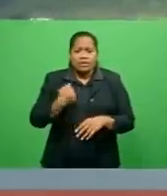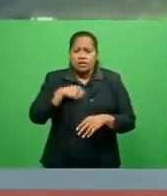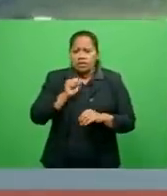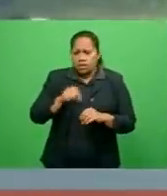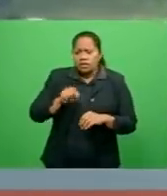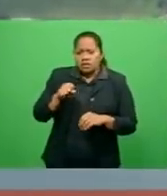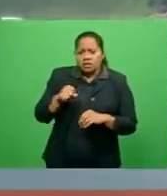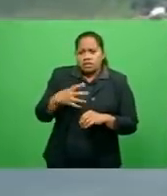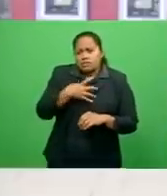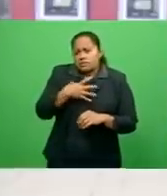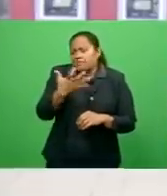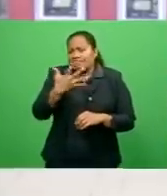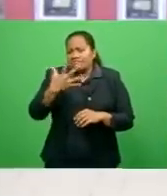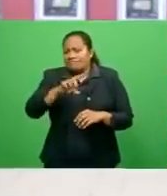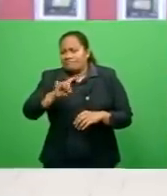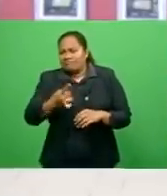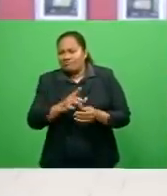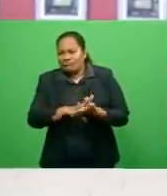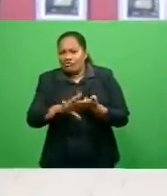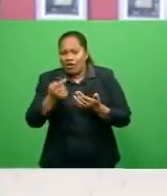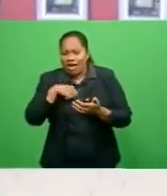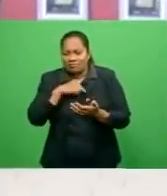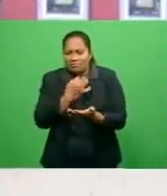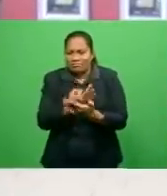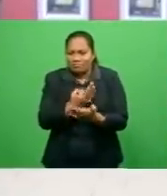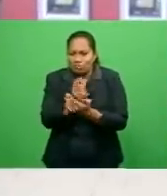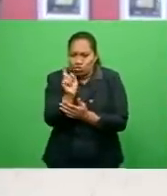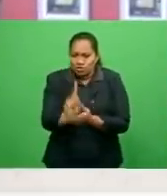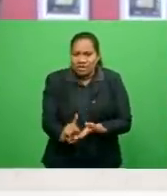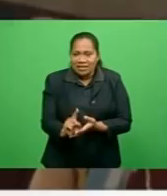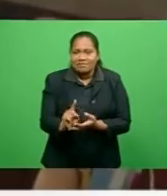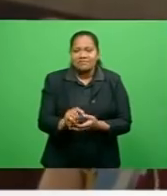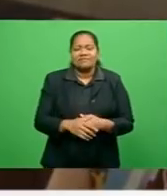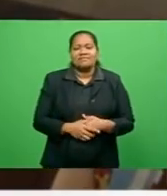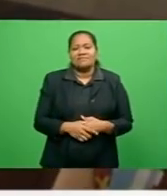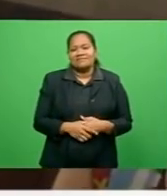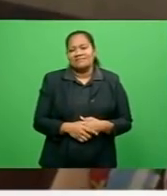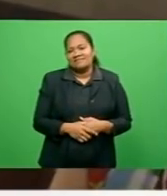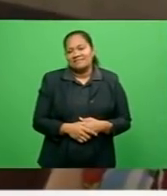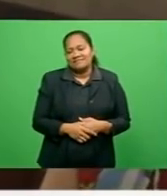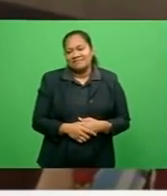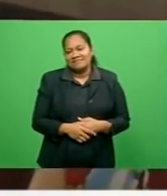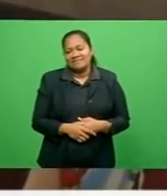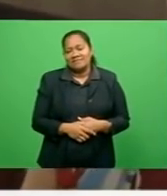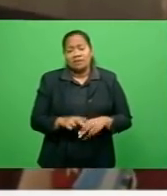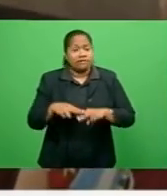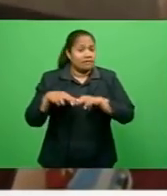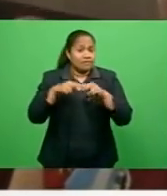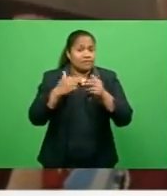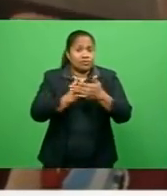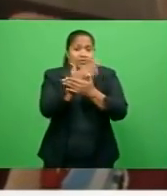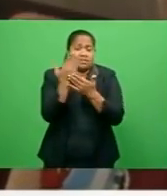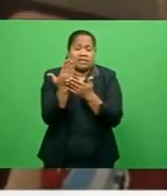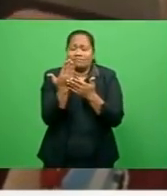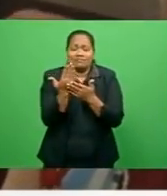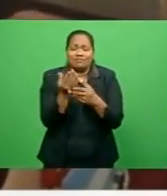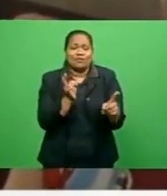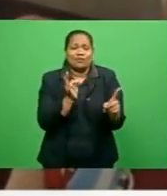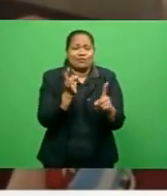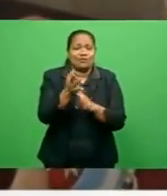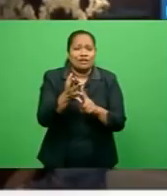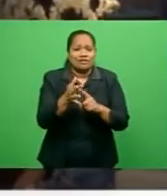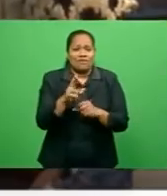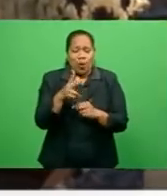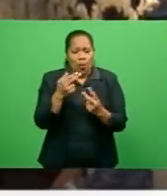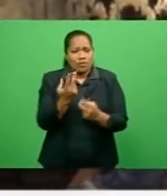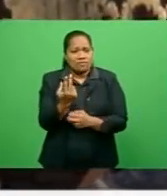than $15,000 that we would have raised today from the sale of the seats. Fiji Day is extra special for this couple